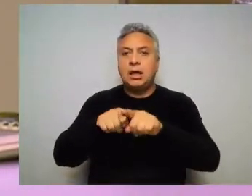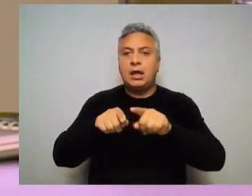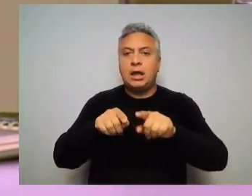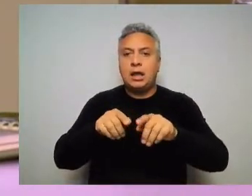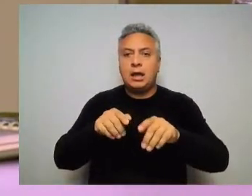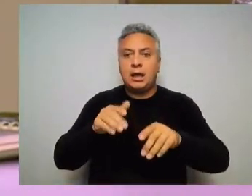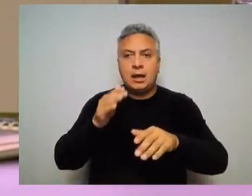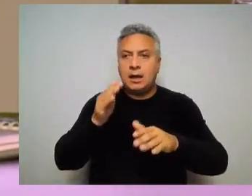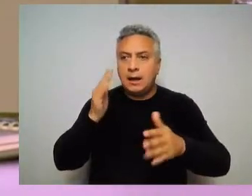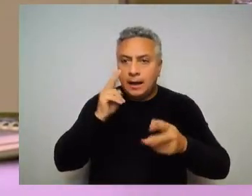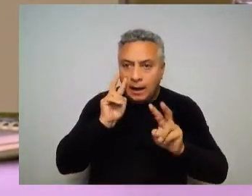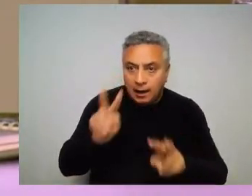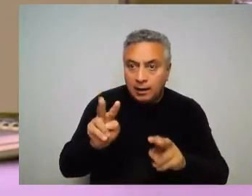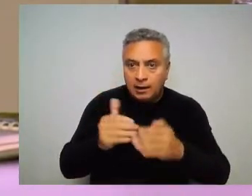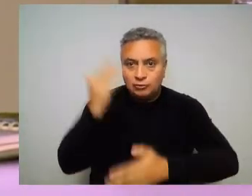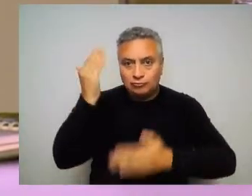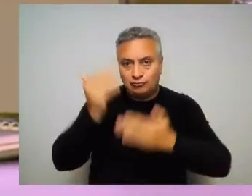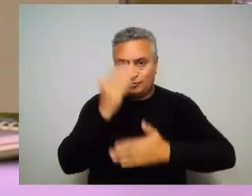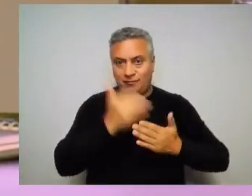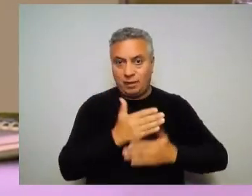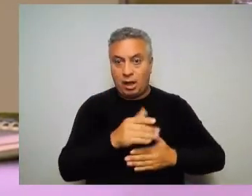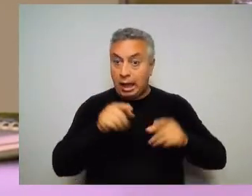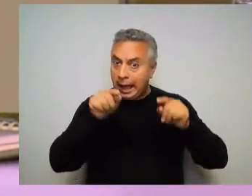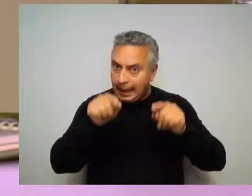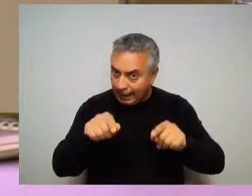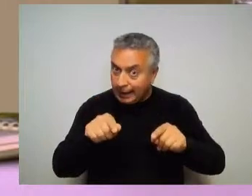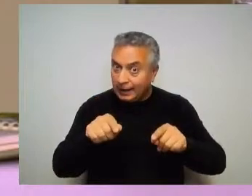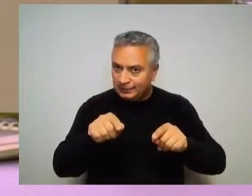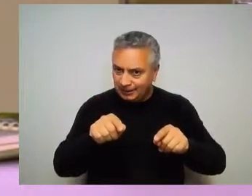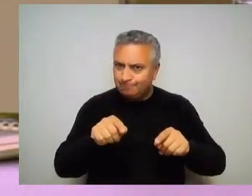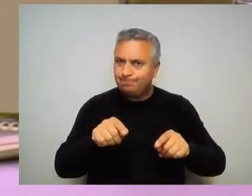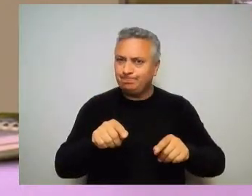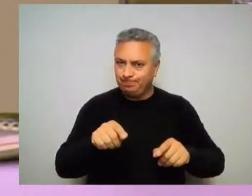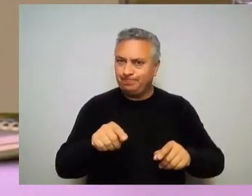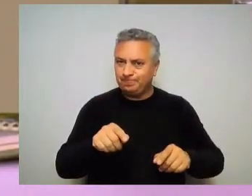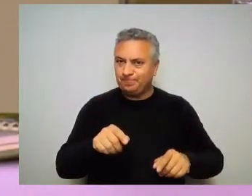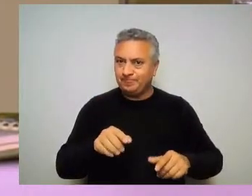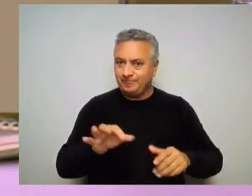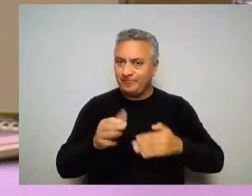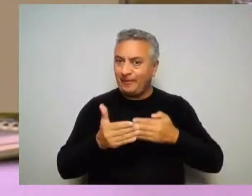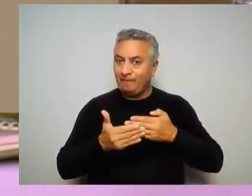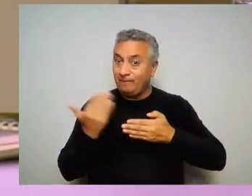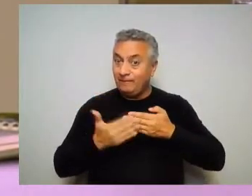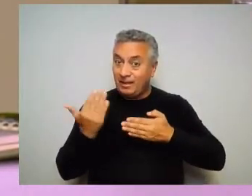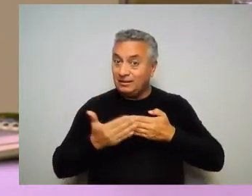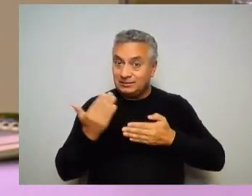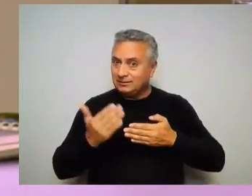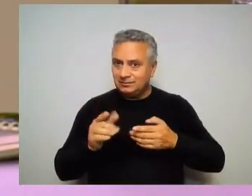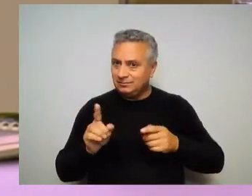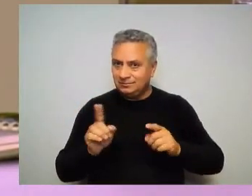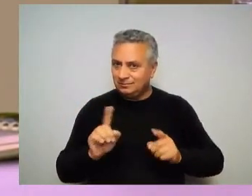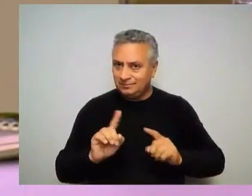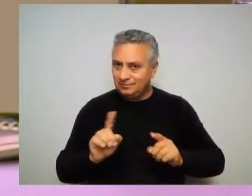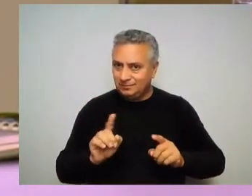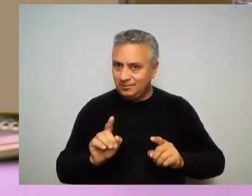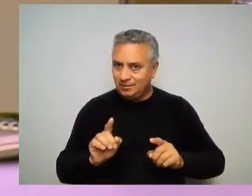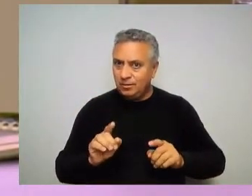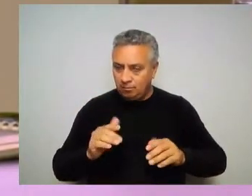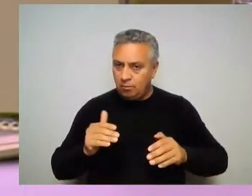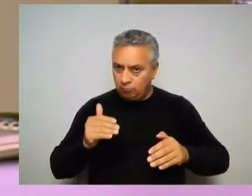for innovation. So this renders the design even more complex. And if we